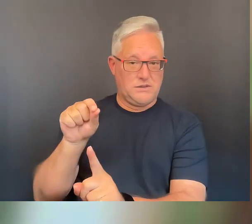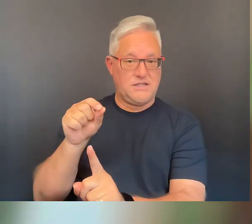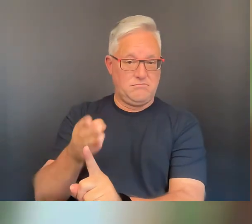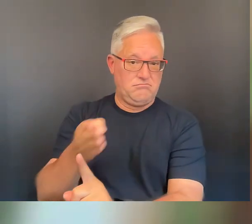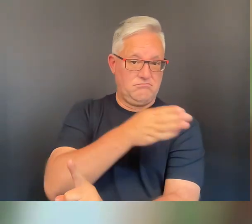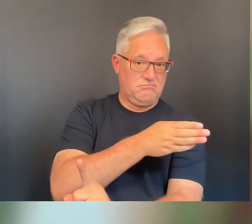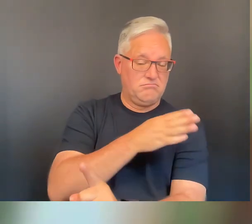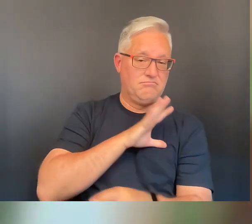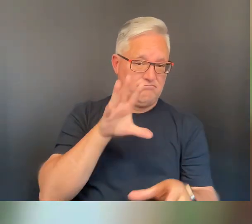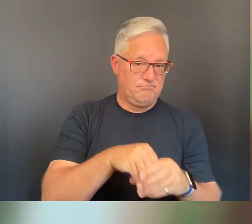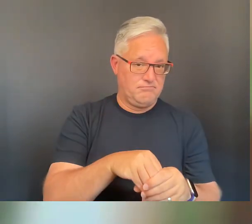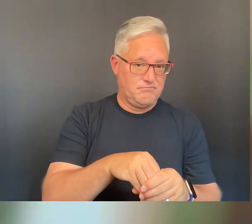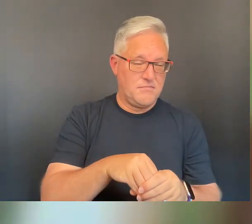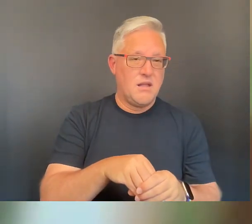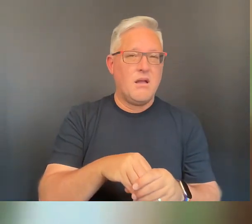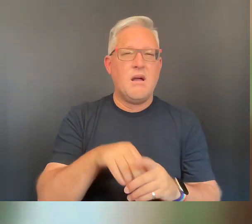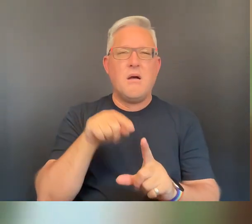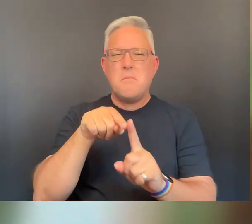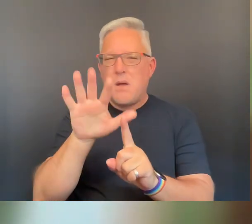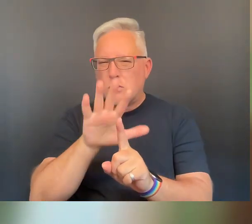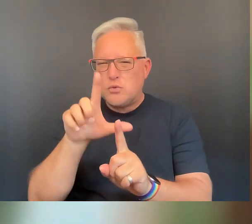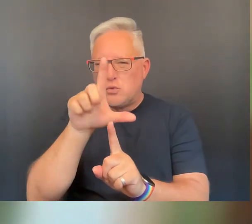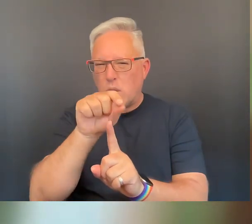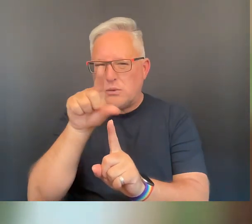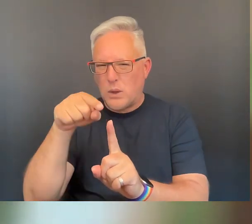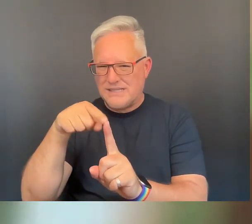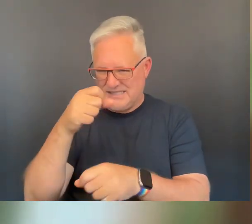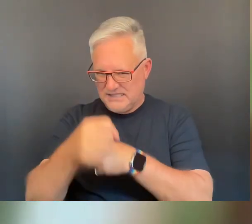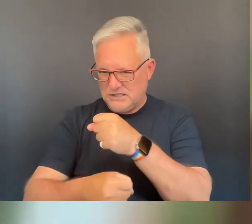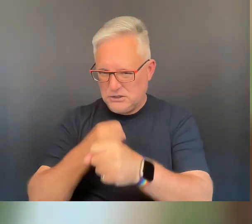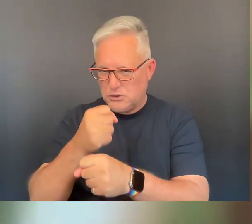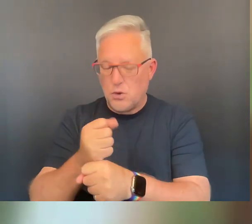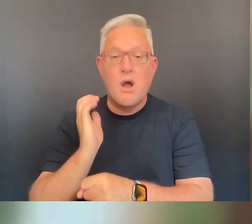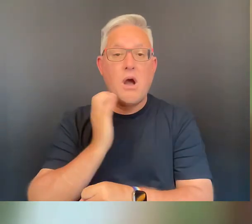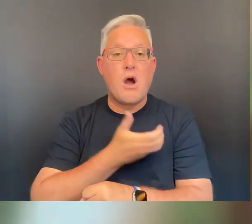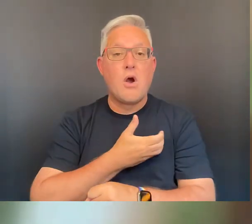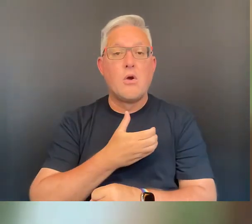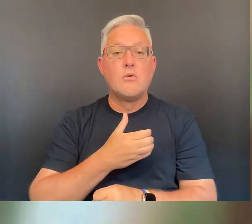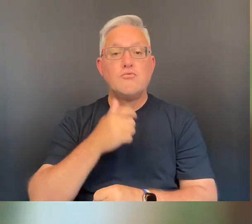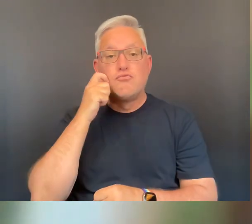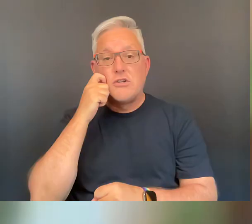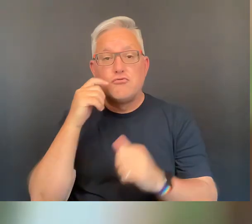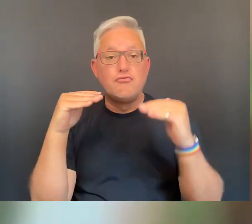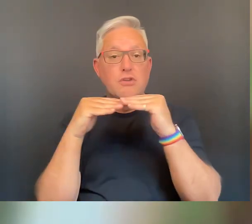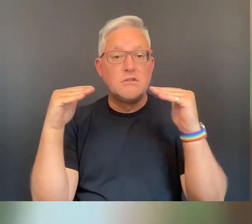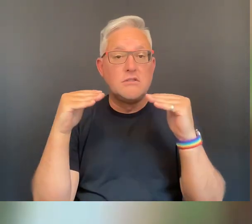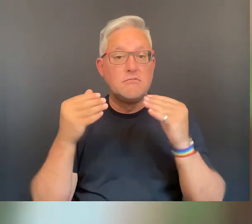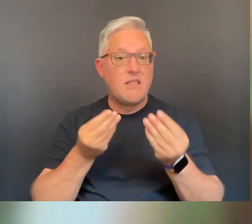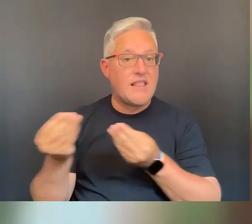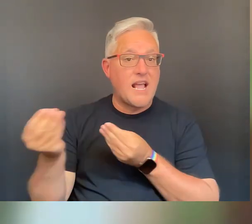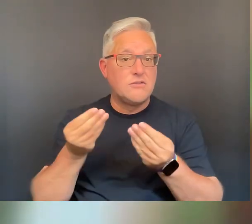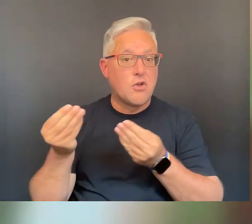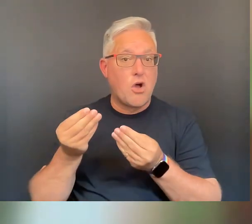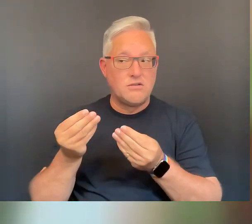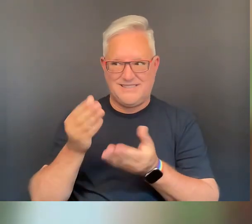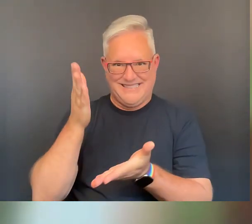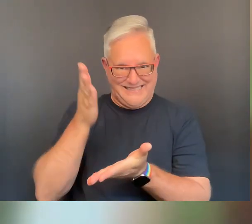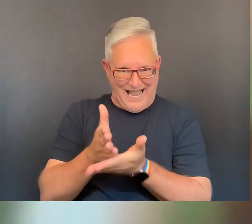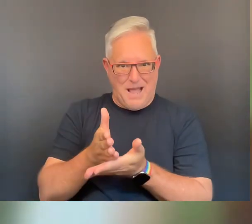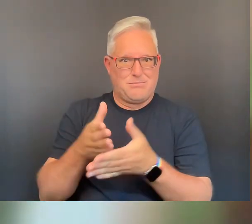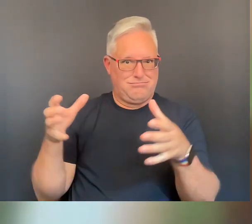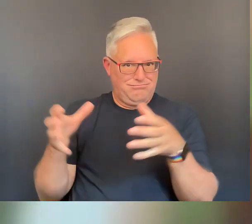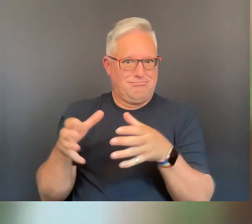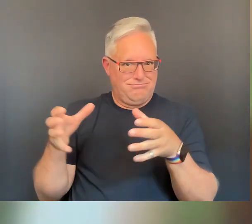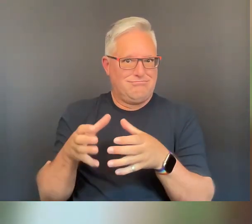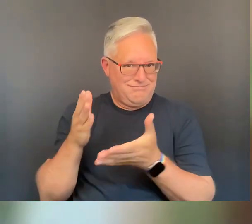2020. 2020 was about the time that our racial justice liaisons stopped meeting. So